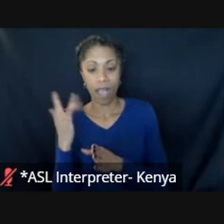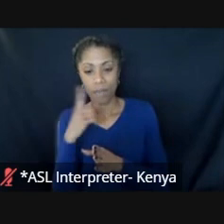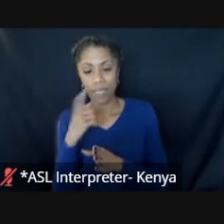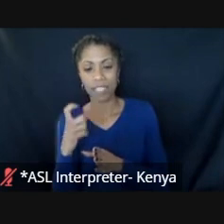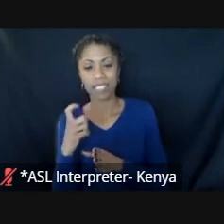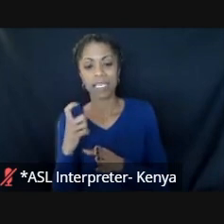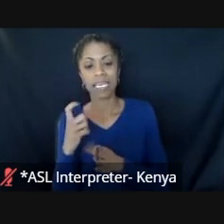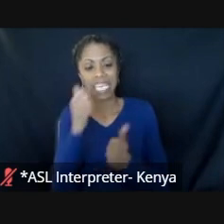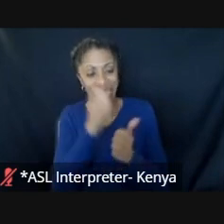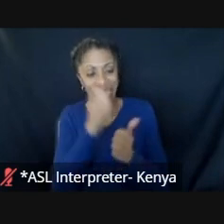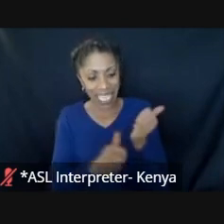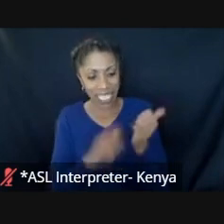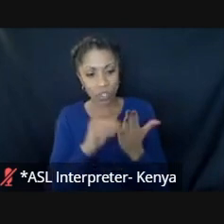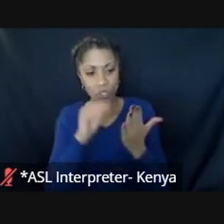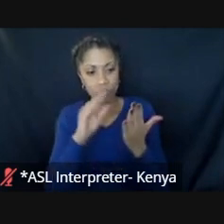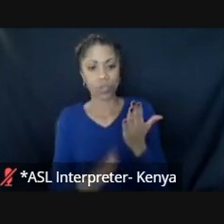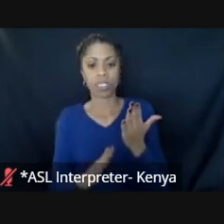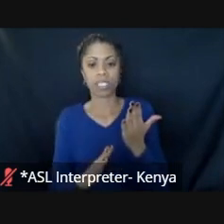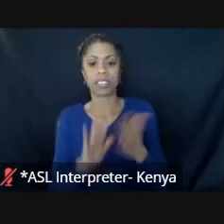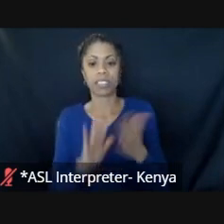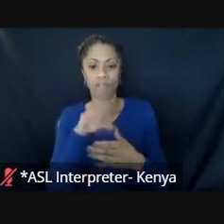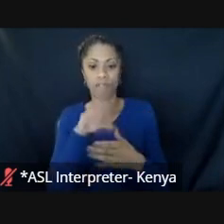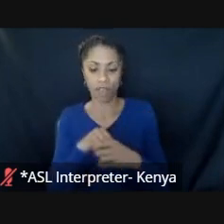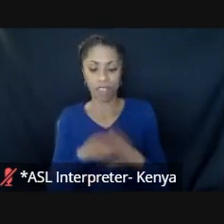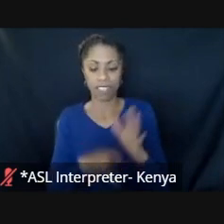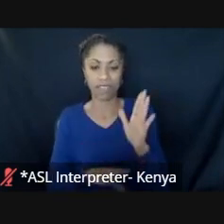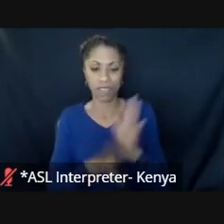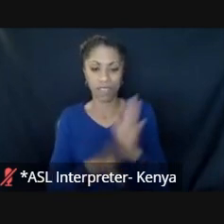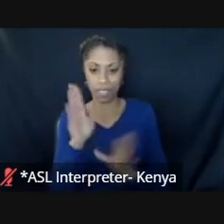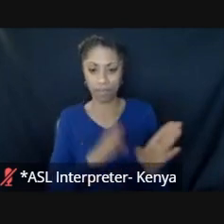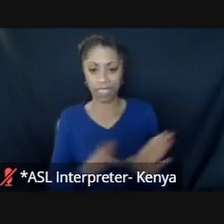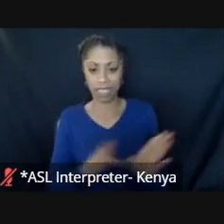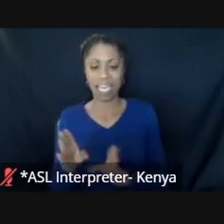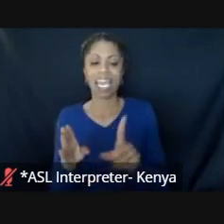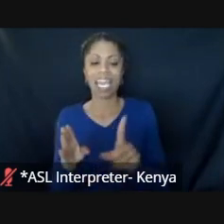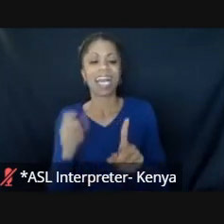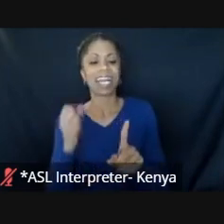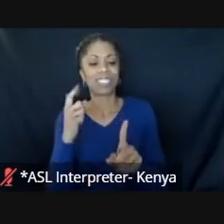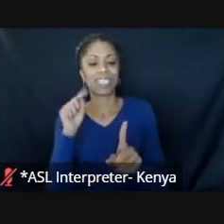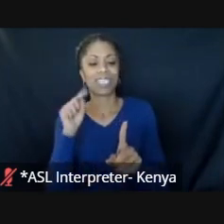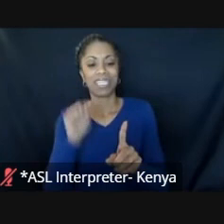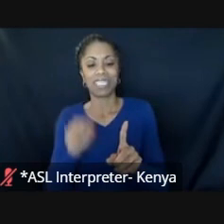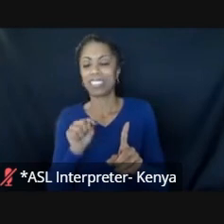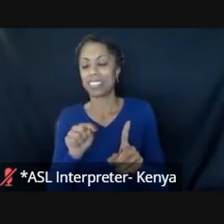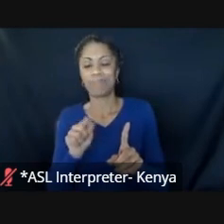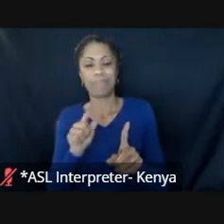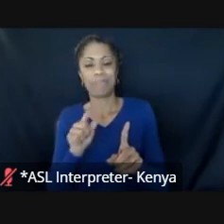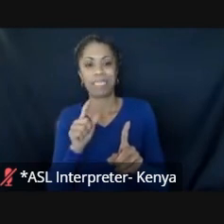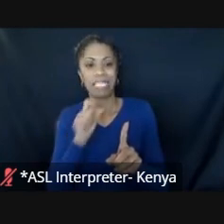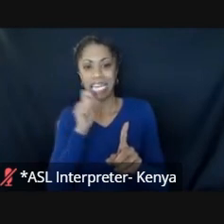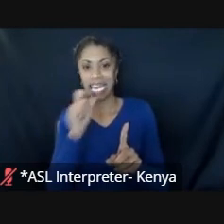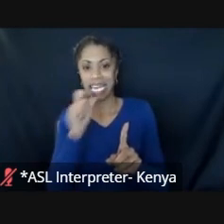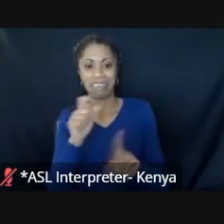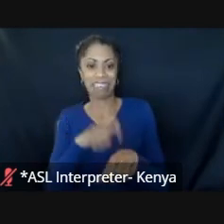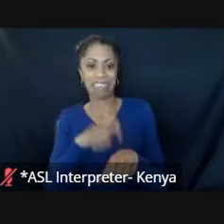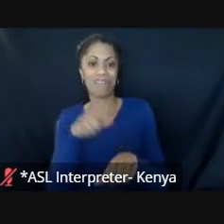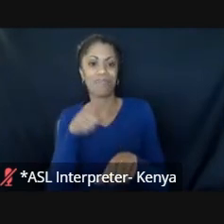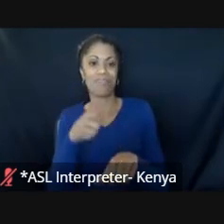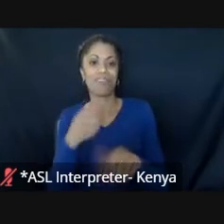plan. So this is probably too micro for this conversation, but just wanted to get those thoughts in. Thank you for